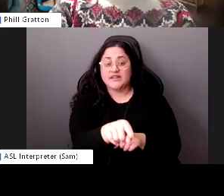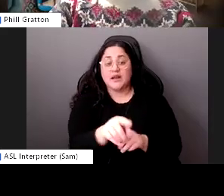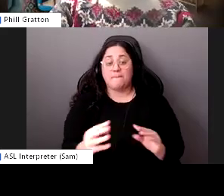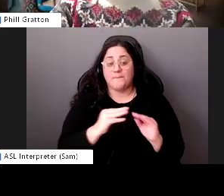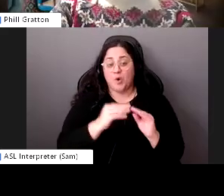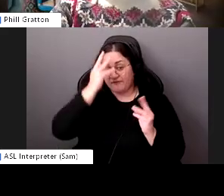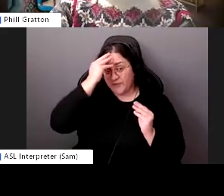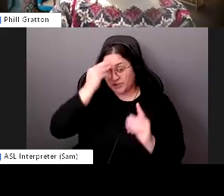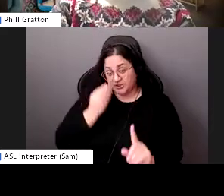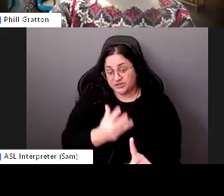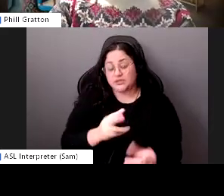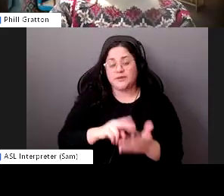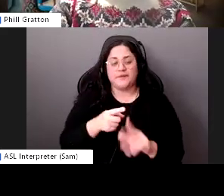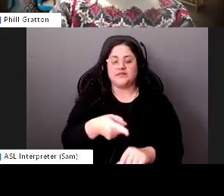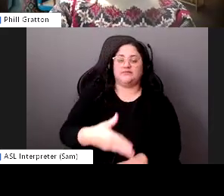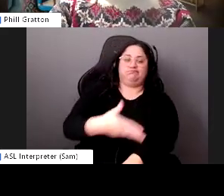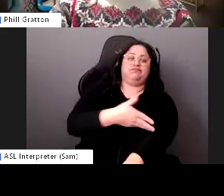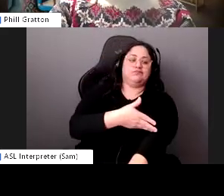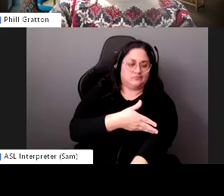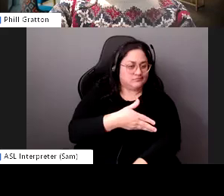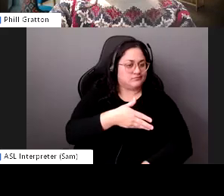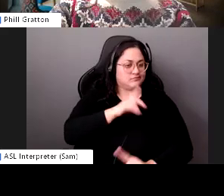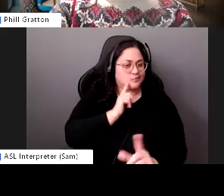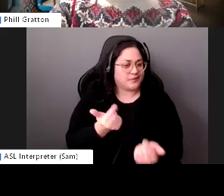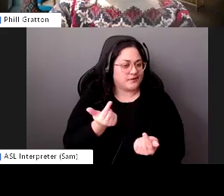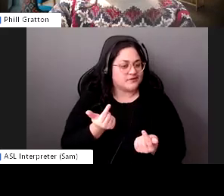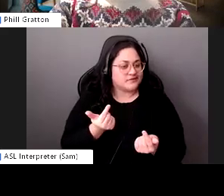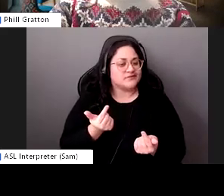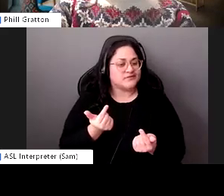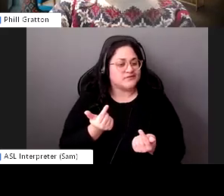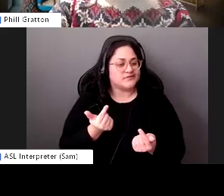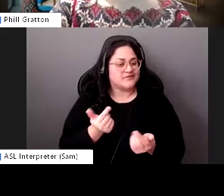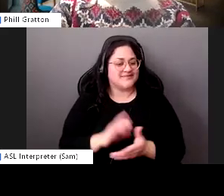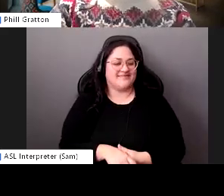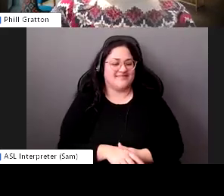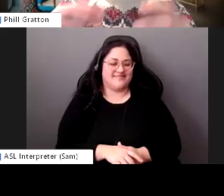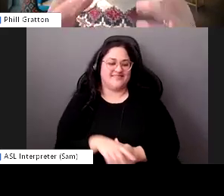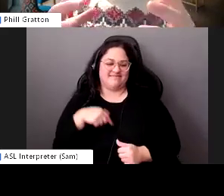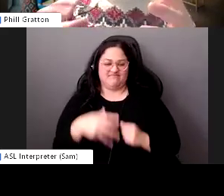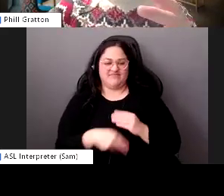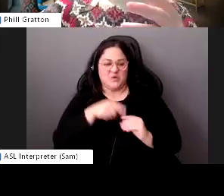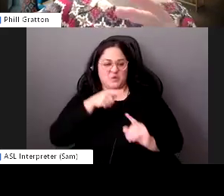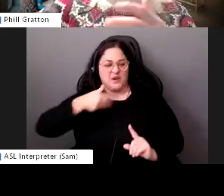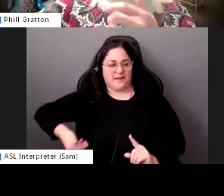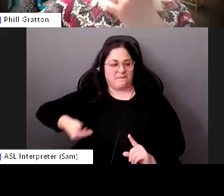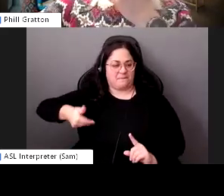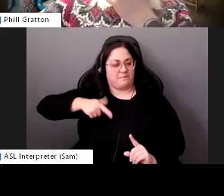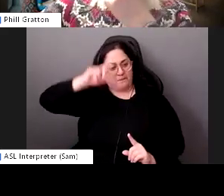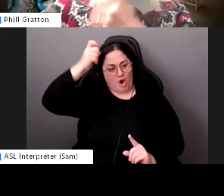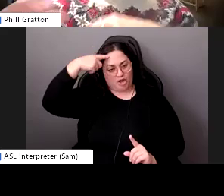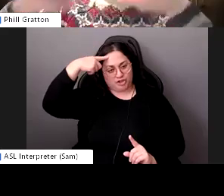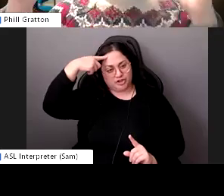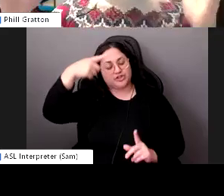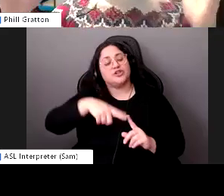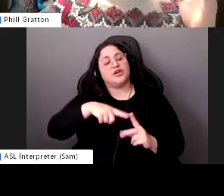just tell them who I am. So I'm the boss of a big company. So generate one paragraph holiday